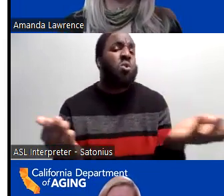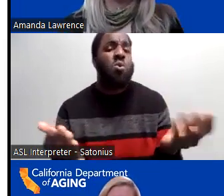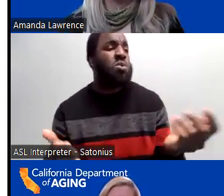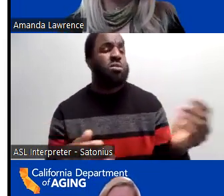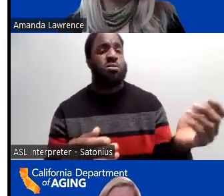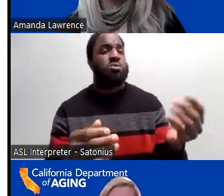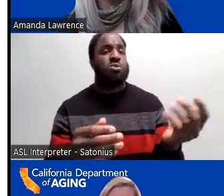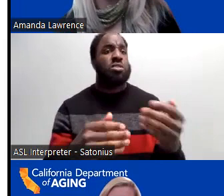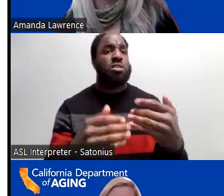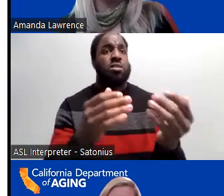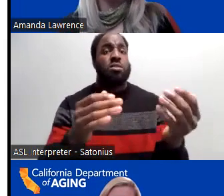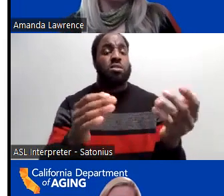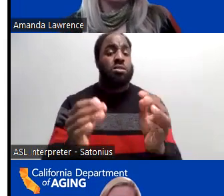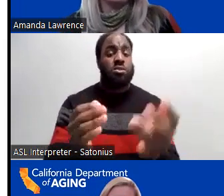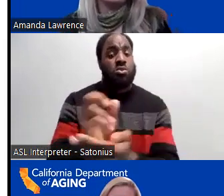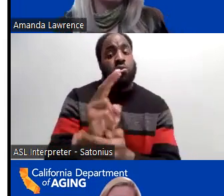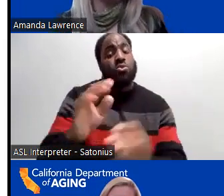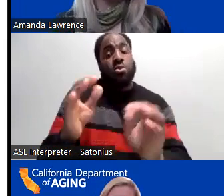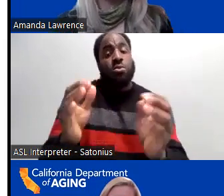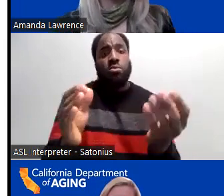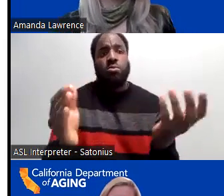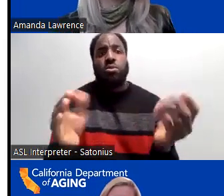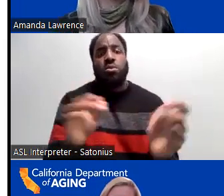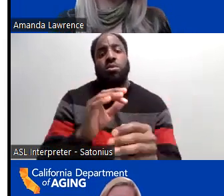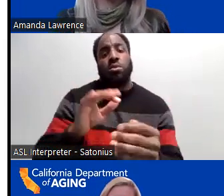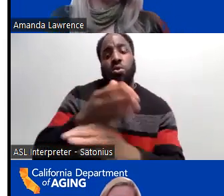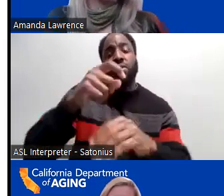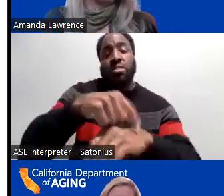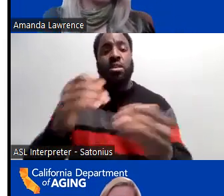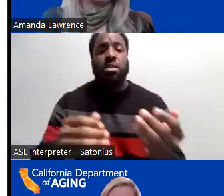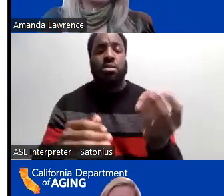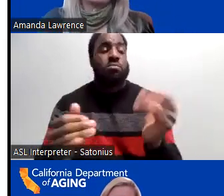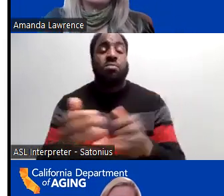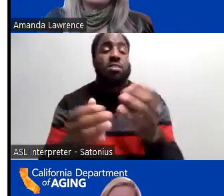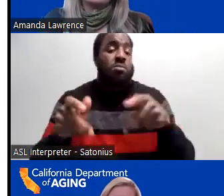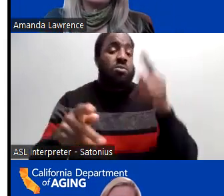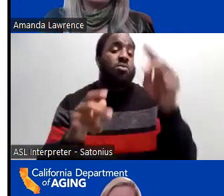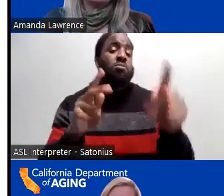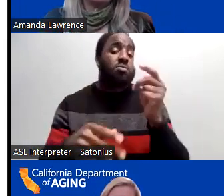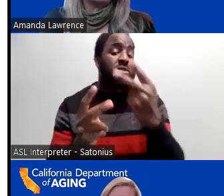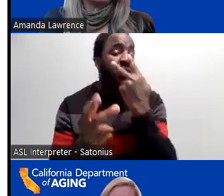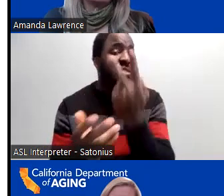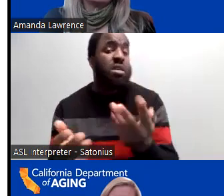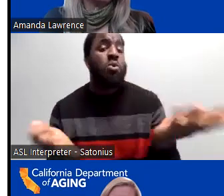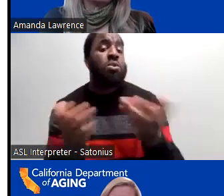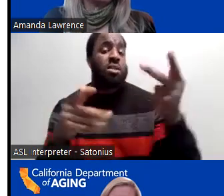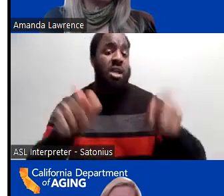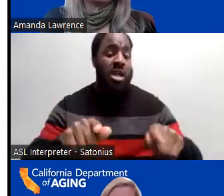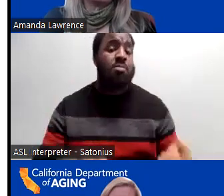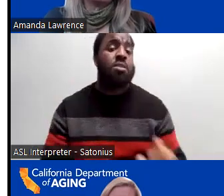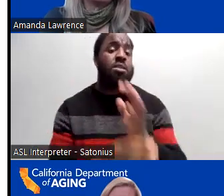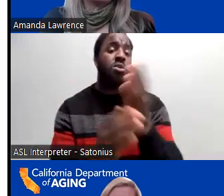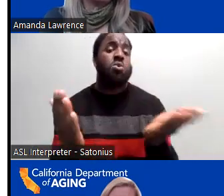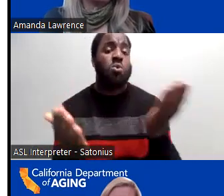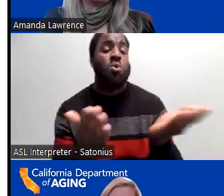time. I mean, obviously this is a communication tool. It's an opportunity for people to see what is happening, what